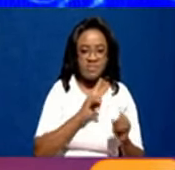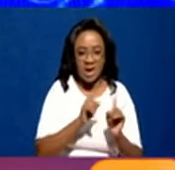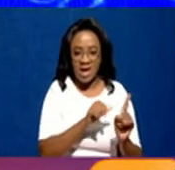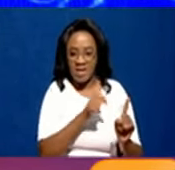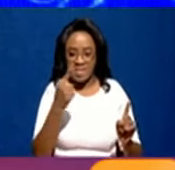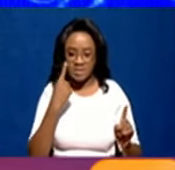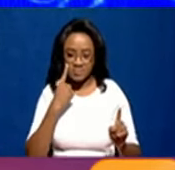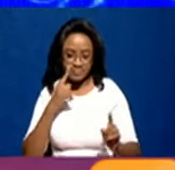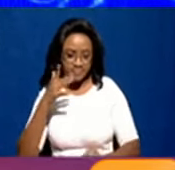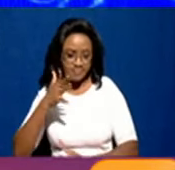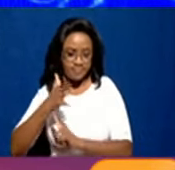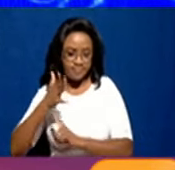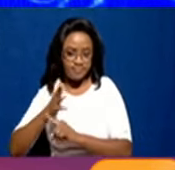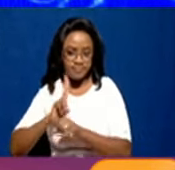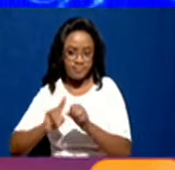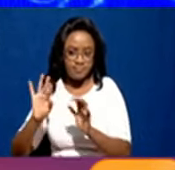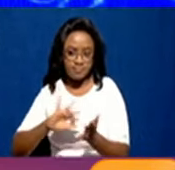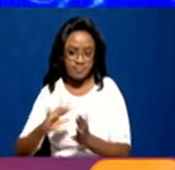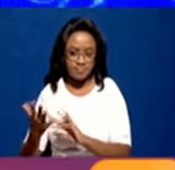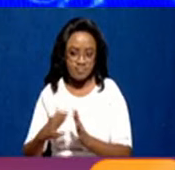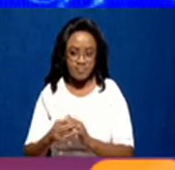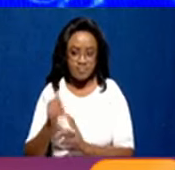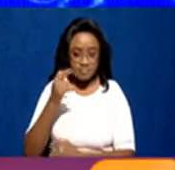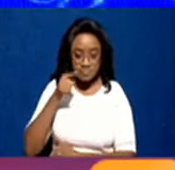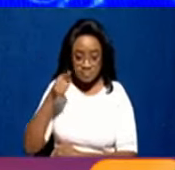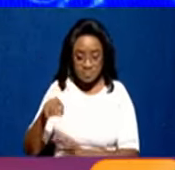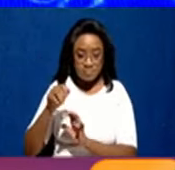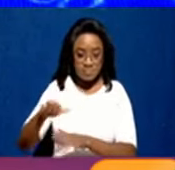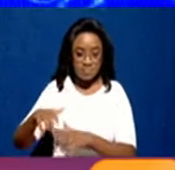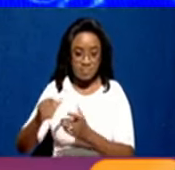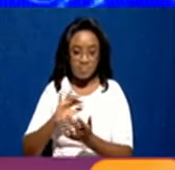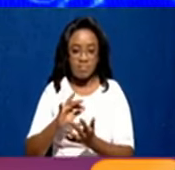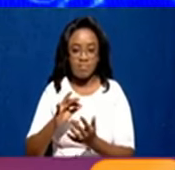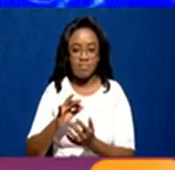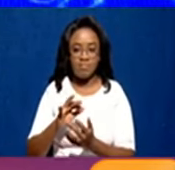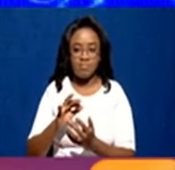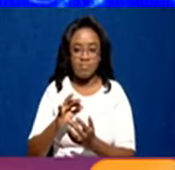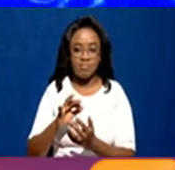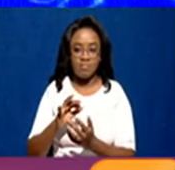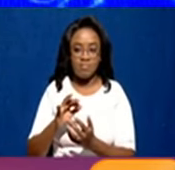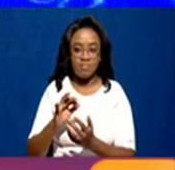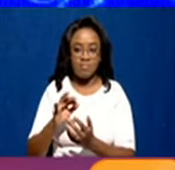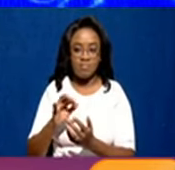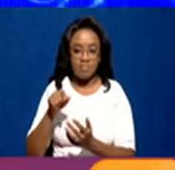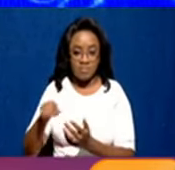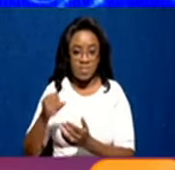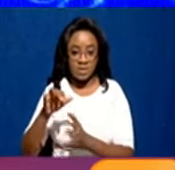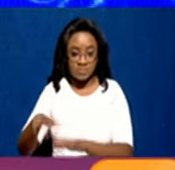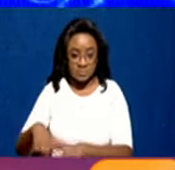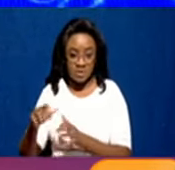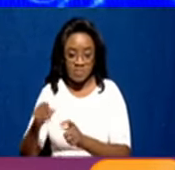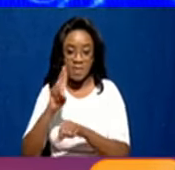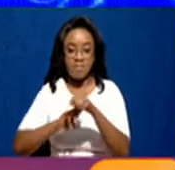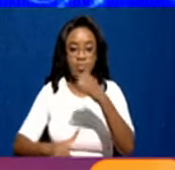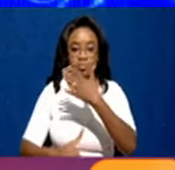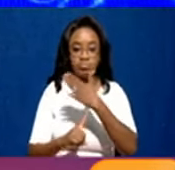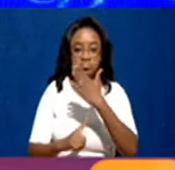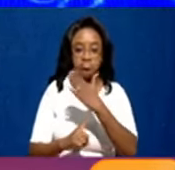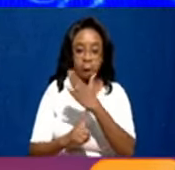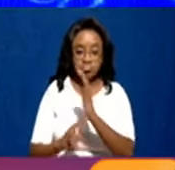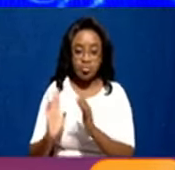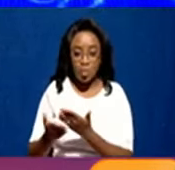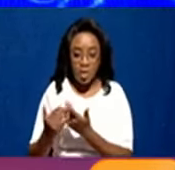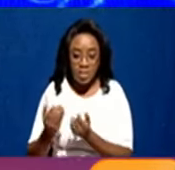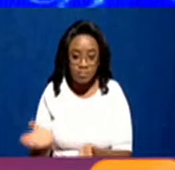precision agriculture. This is an approach to farm management that uses technology to optimize